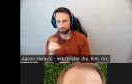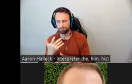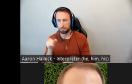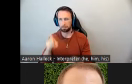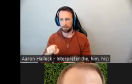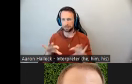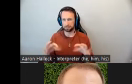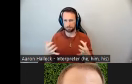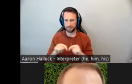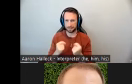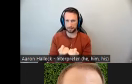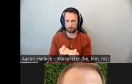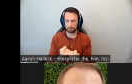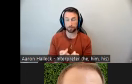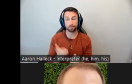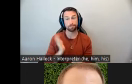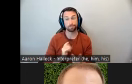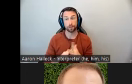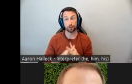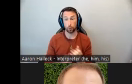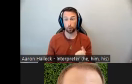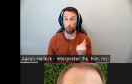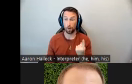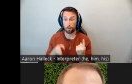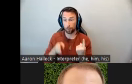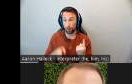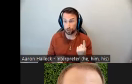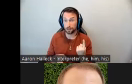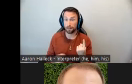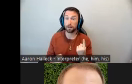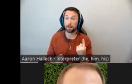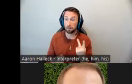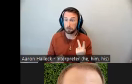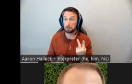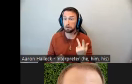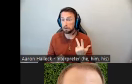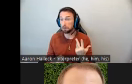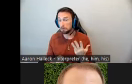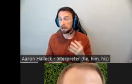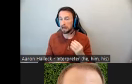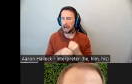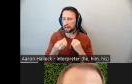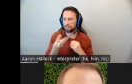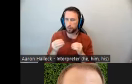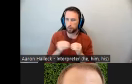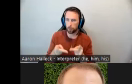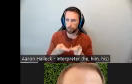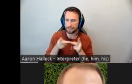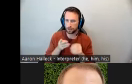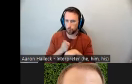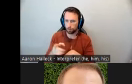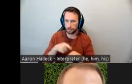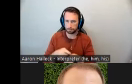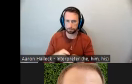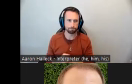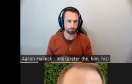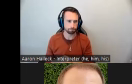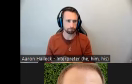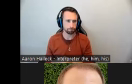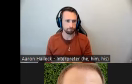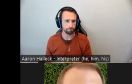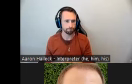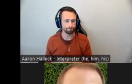we started out with a person, and eventually we kind of grew a couple more positions into that area over time. And I